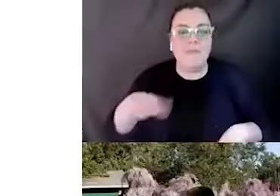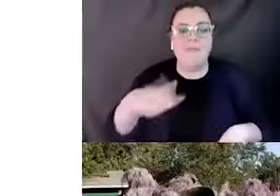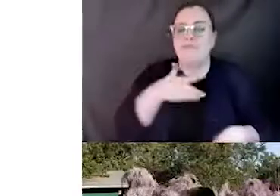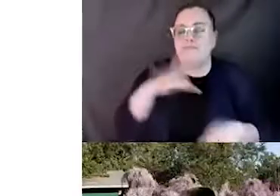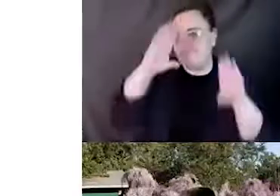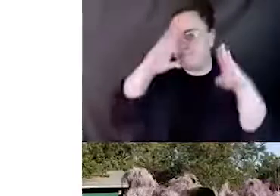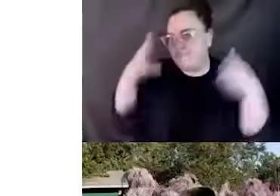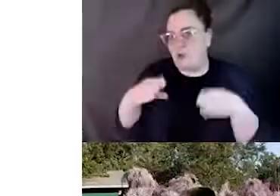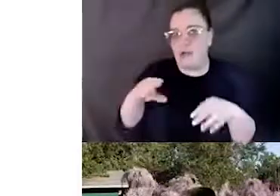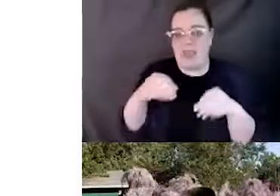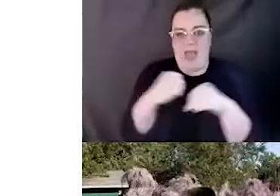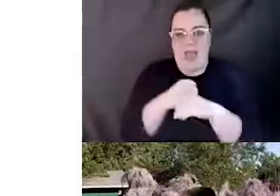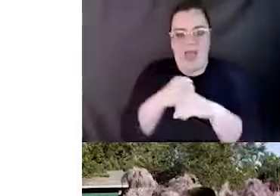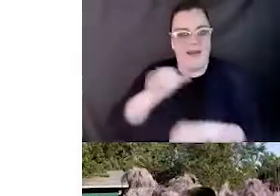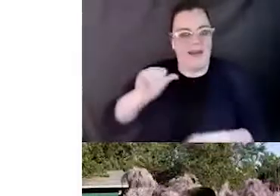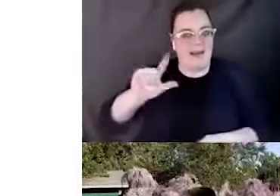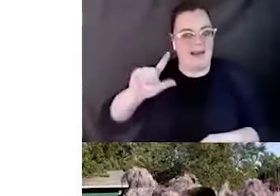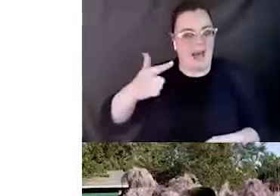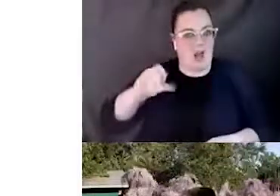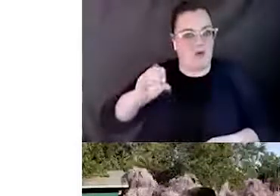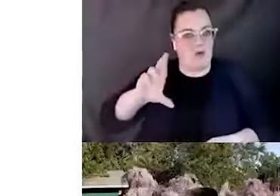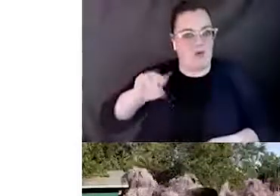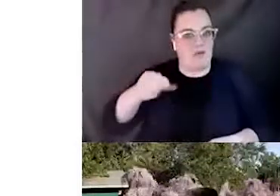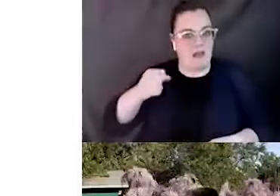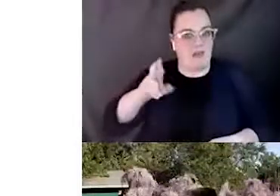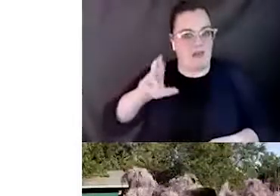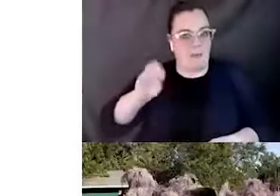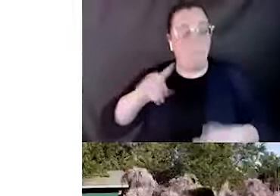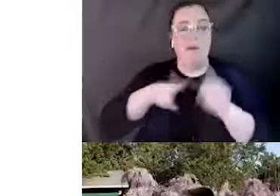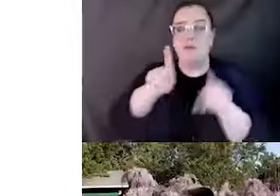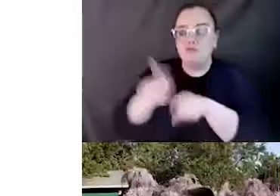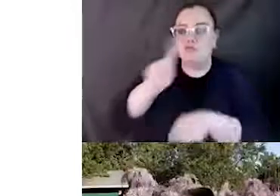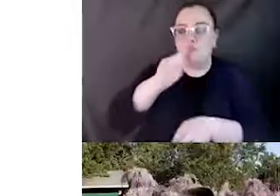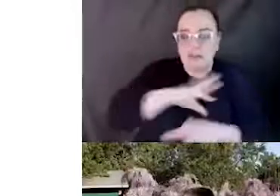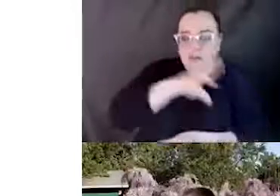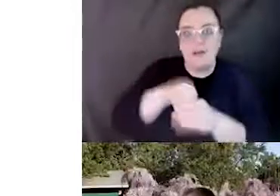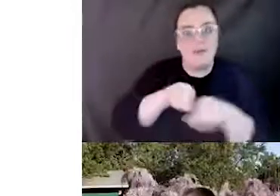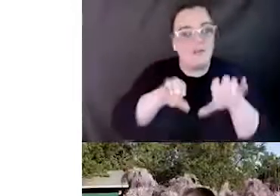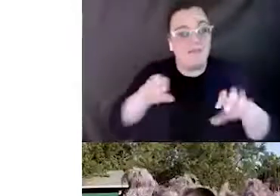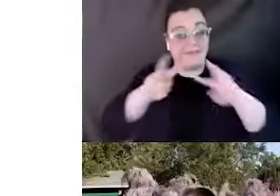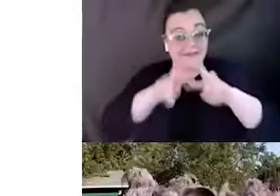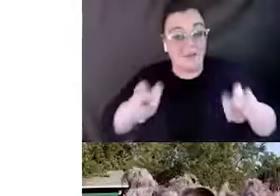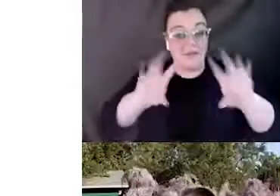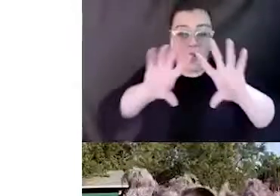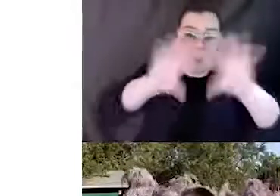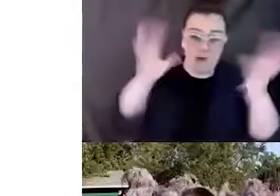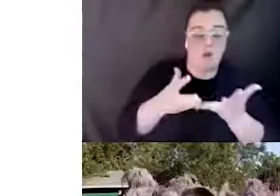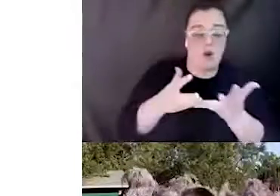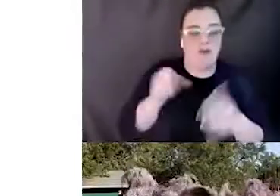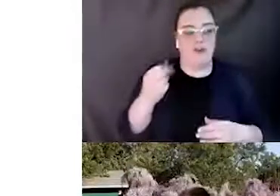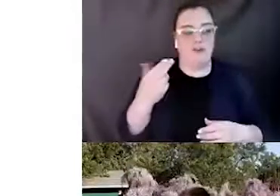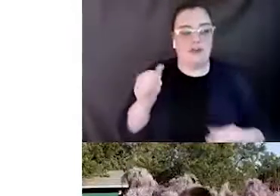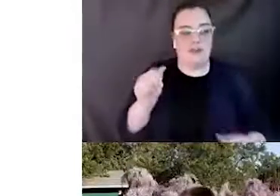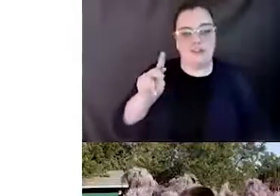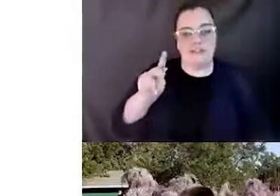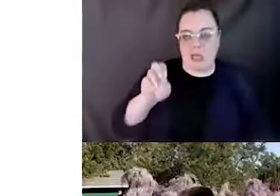algorithm, but she is also heavily involved in the performance analysis of the overall ShakeAlert system. So welcome,